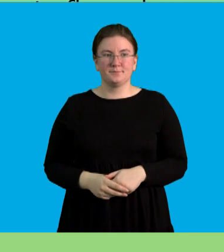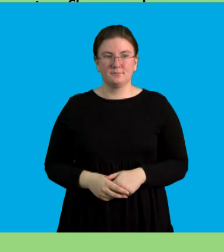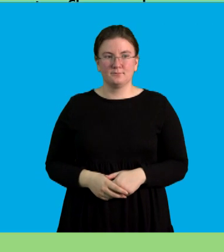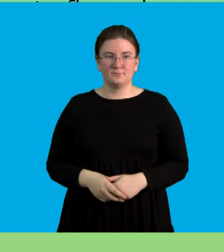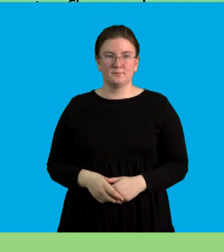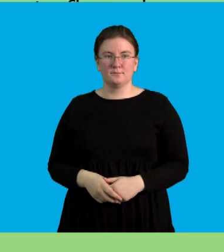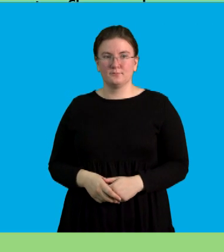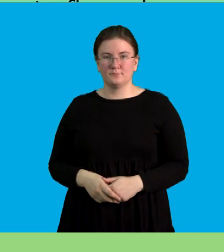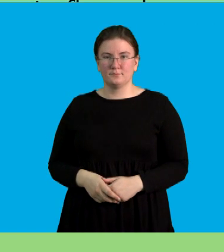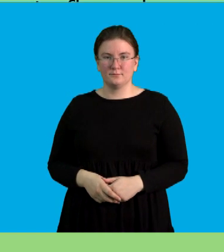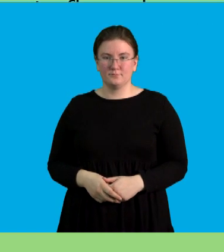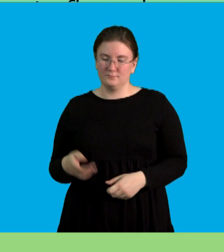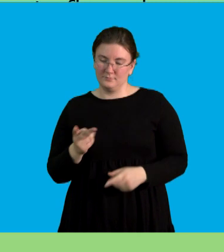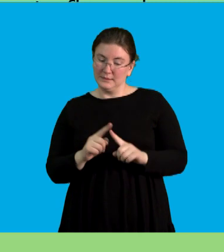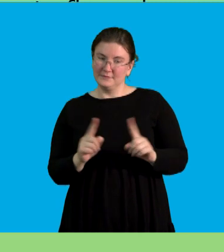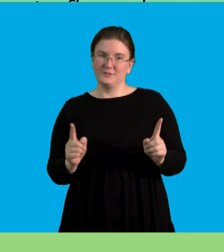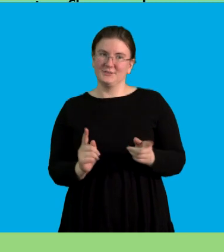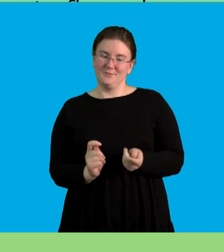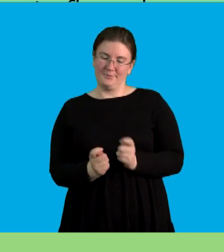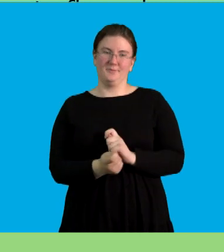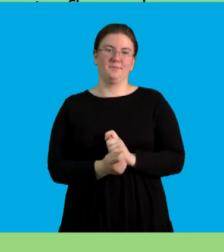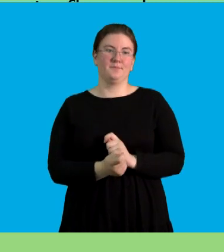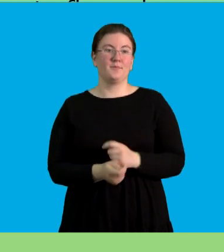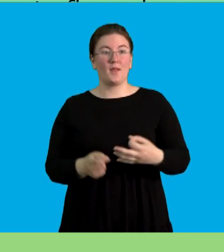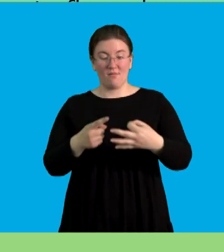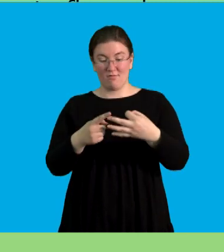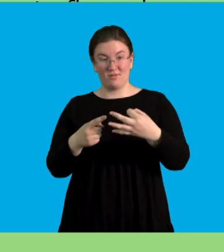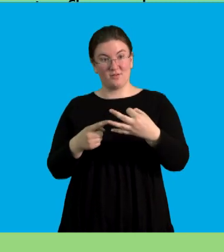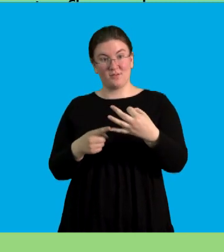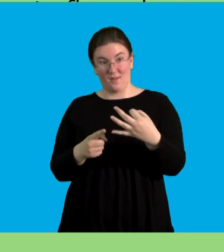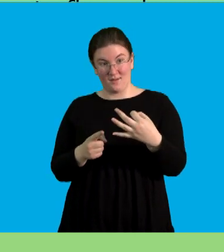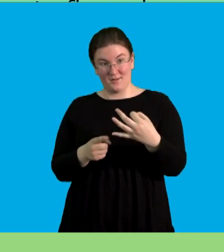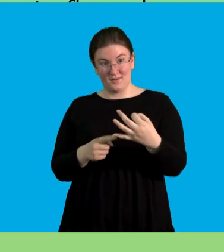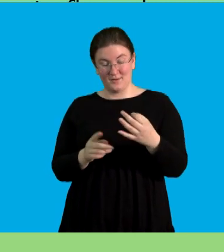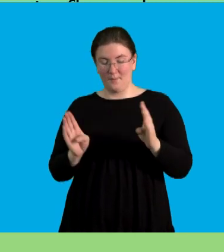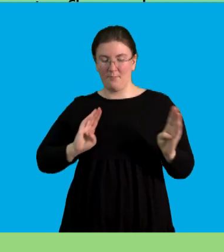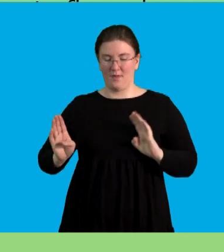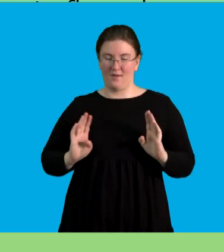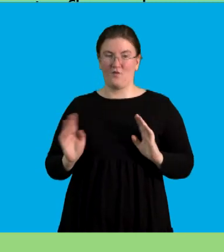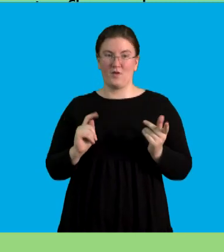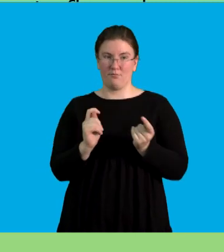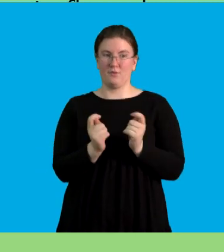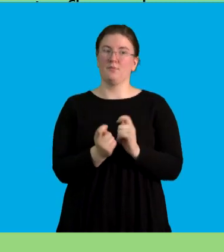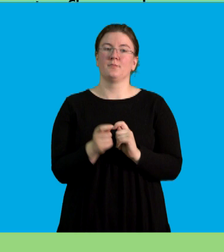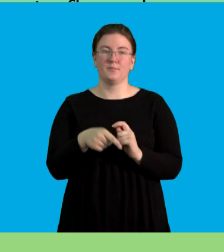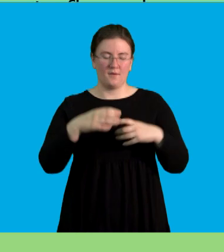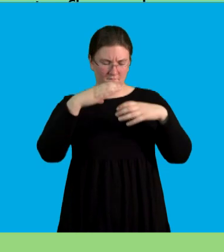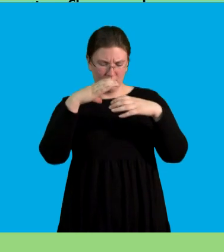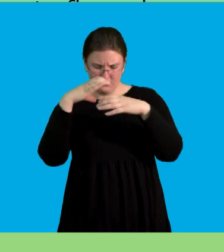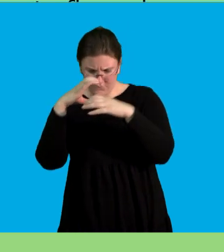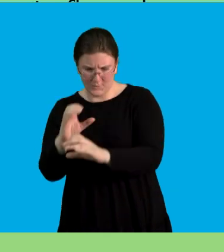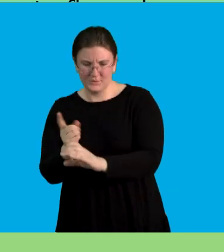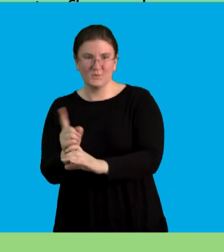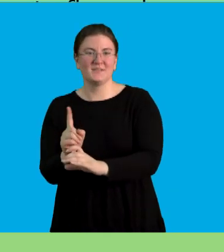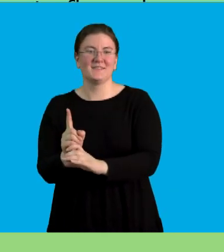And then a third adaptation is behavioral adaptation. This focuses on